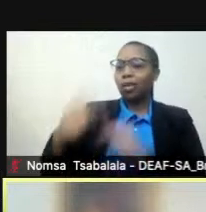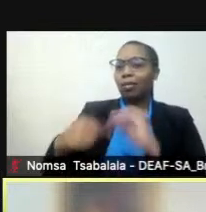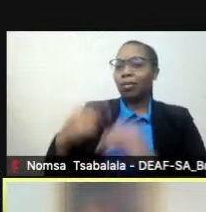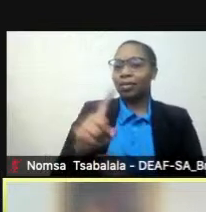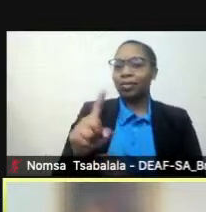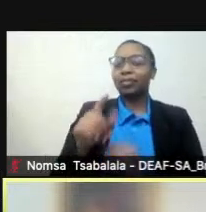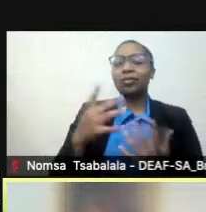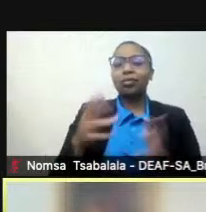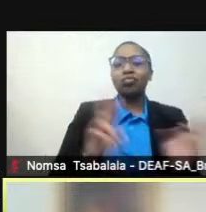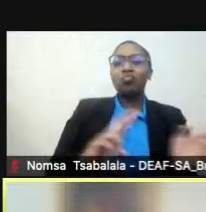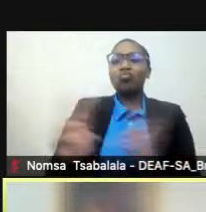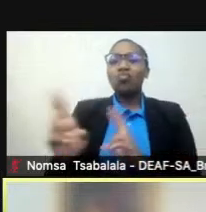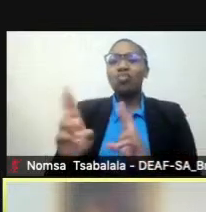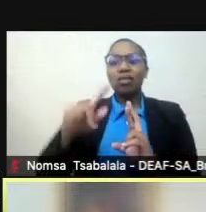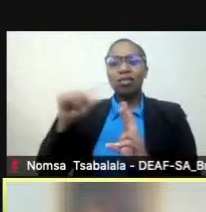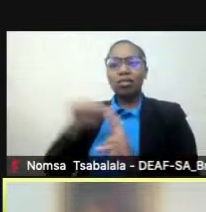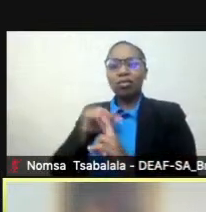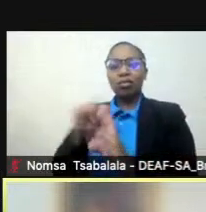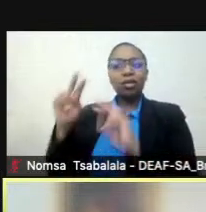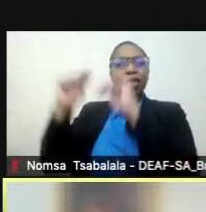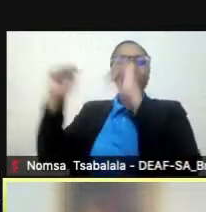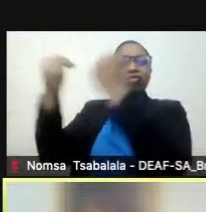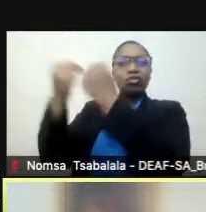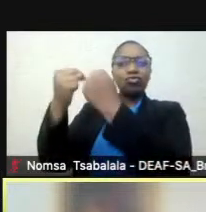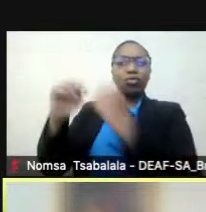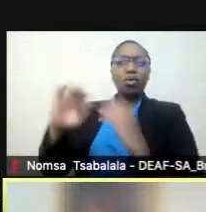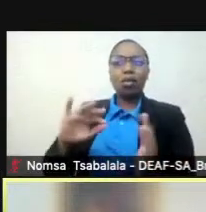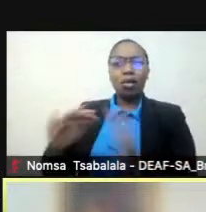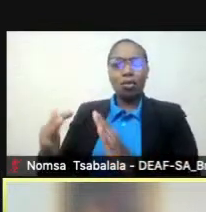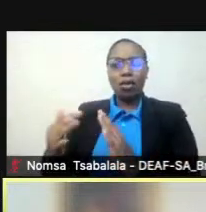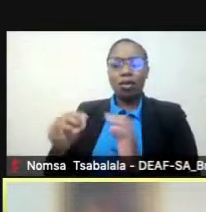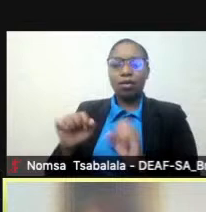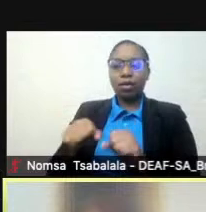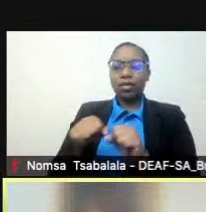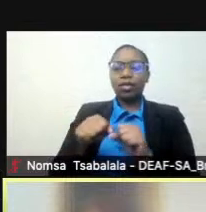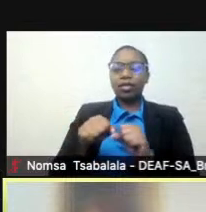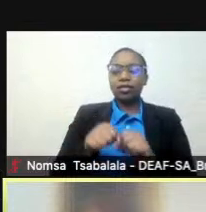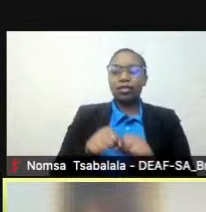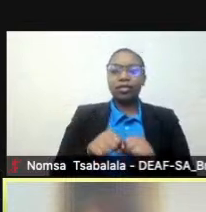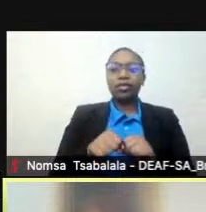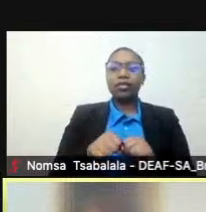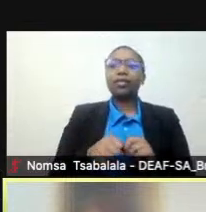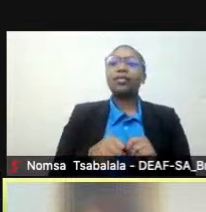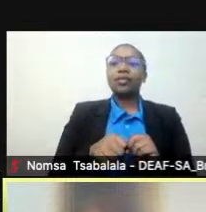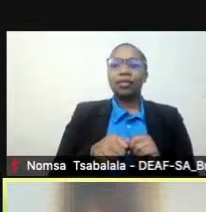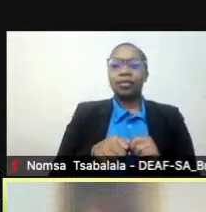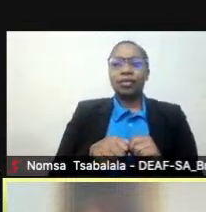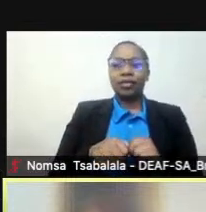readiness. Just getting my system in order here